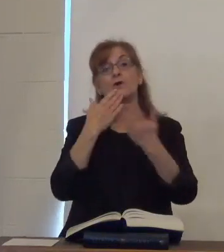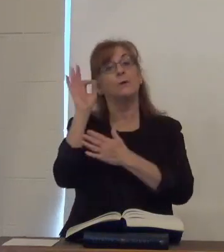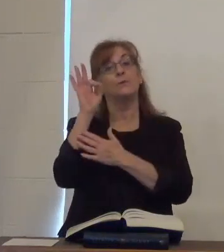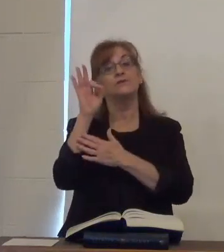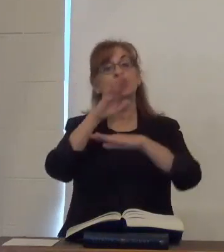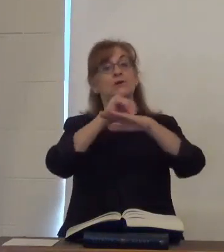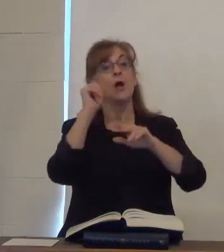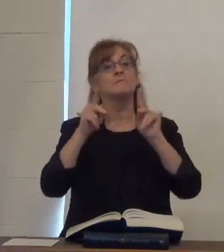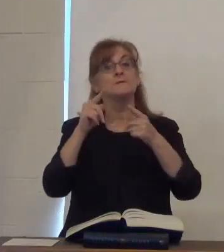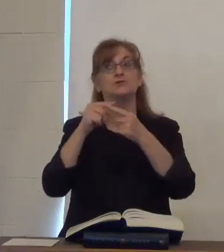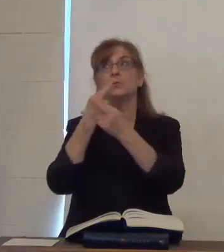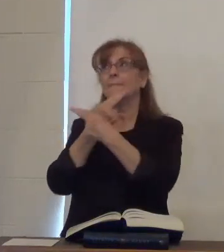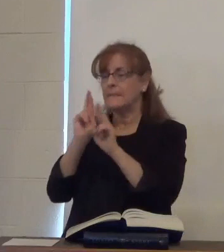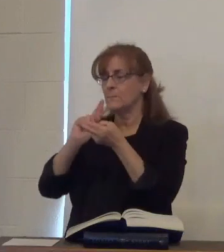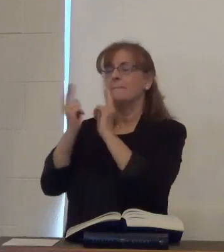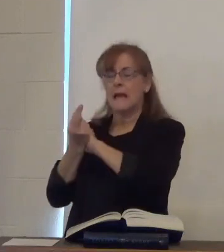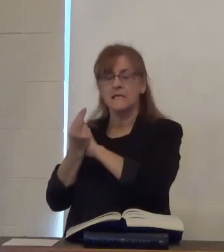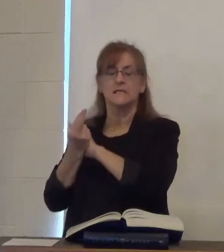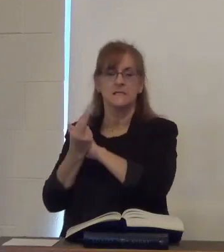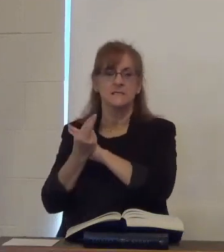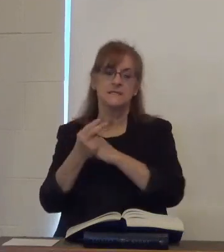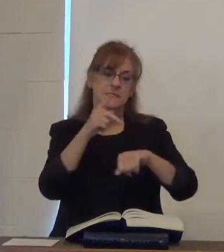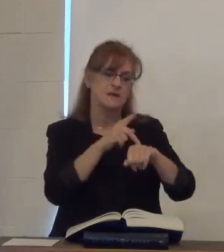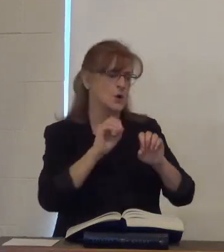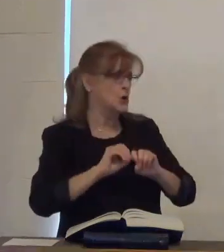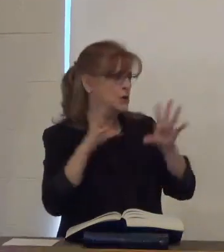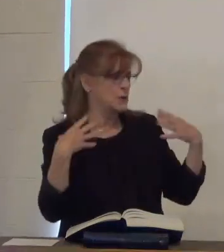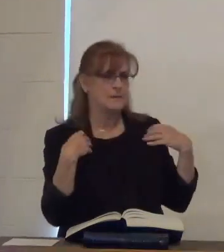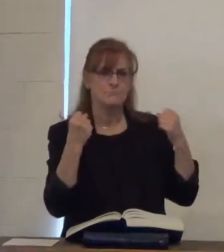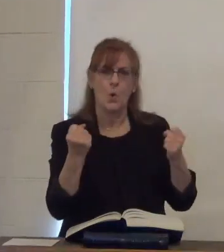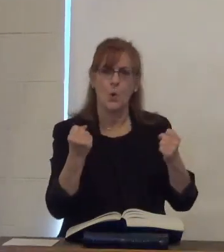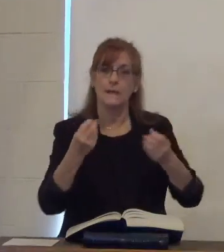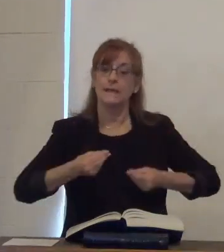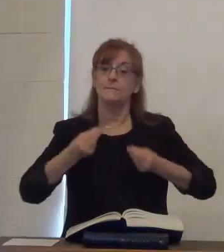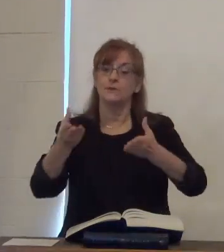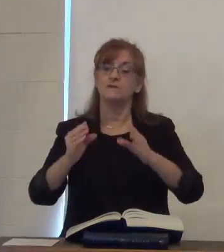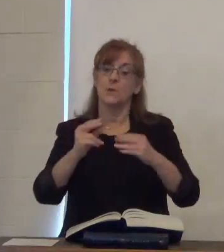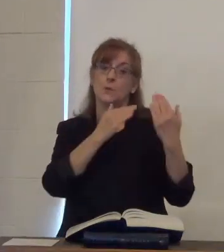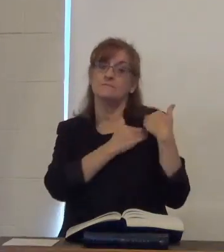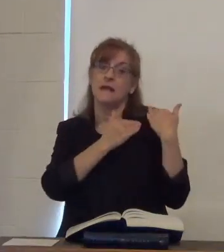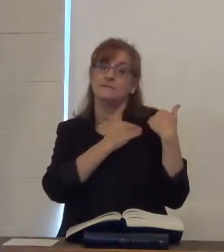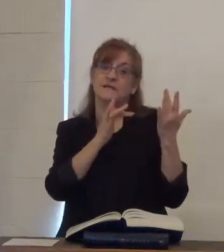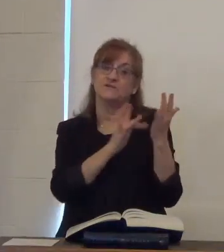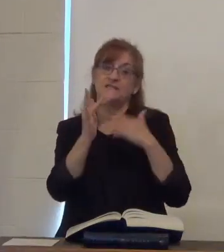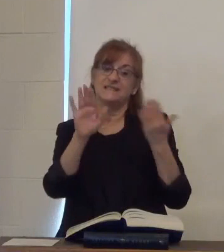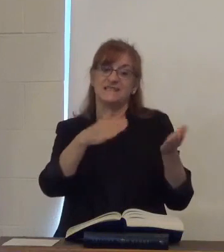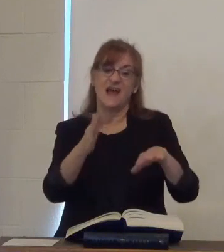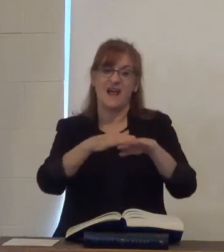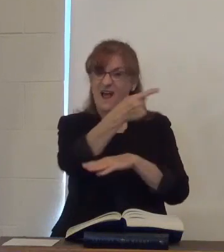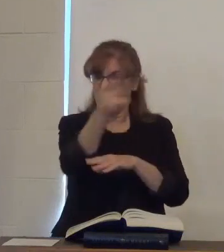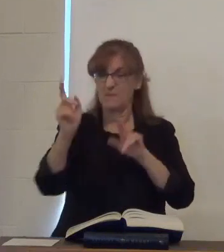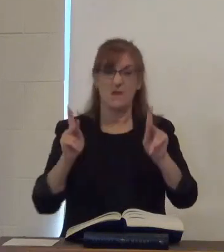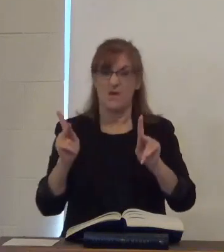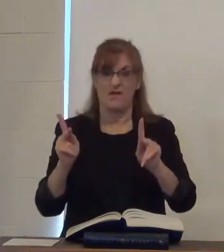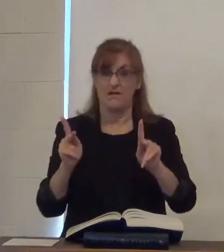men to repentance. Peter clearly and boldly places the responsibility of Jesus' death on them. He didn't hold